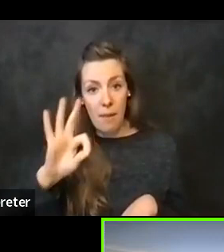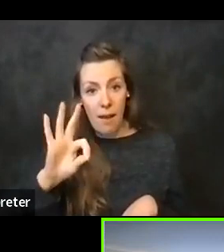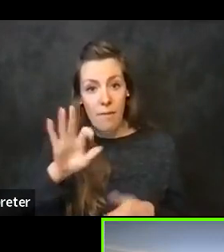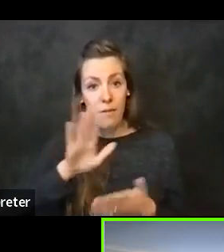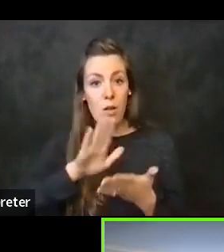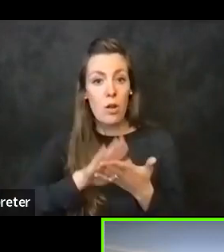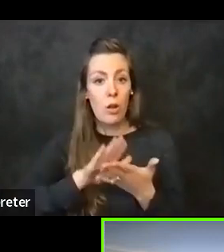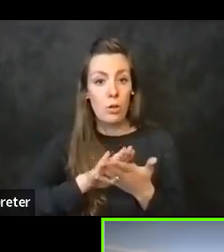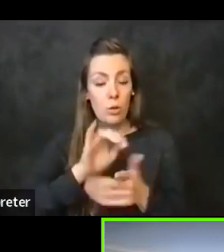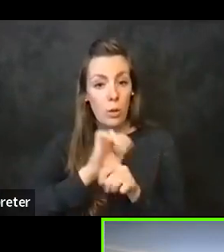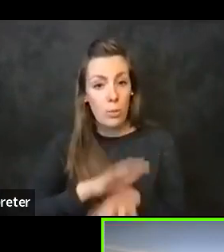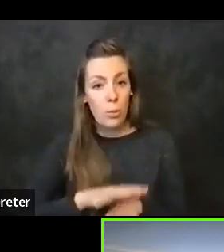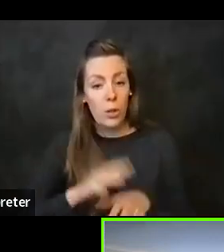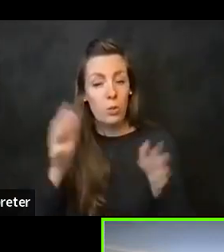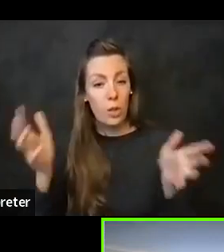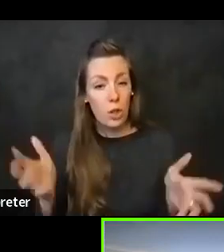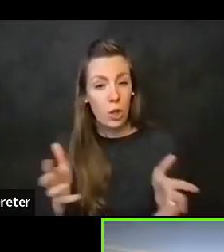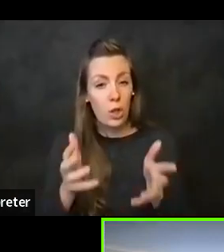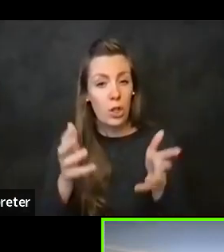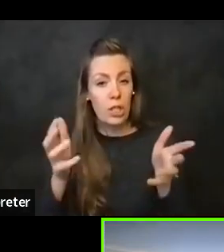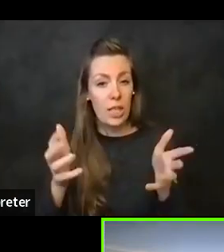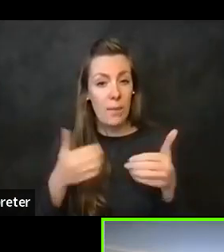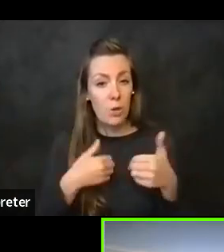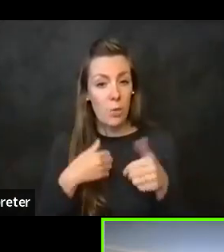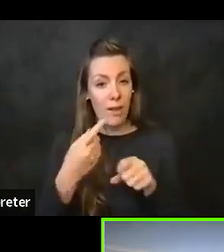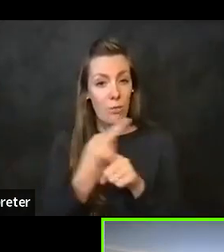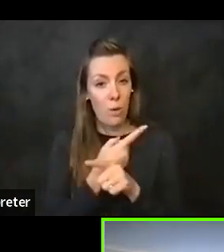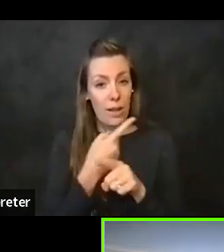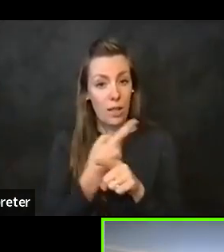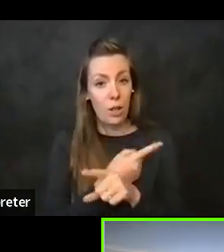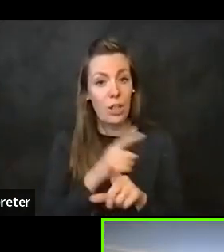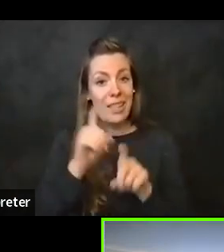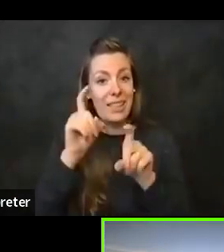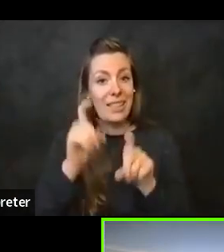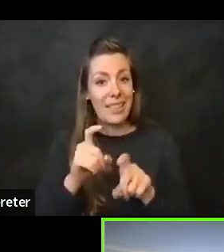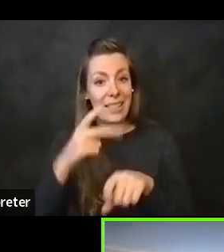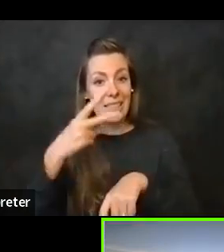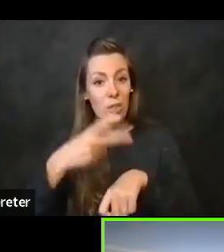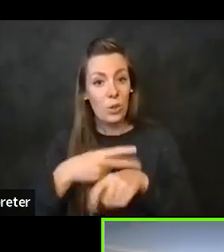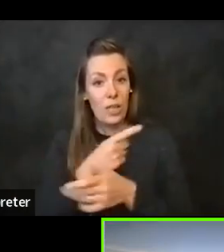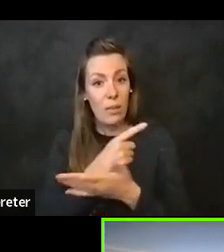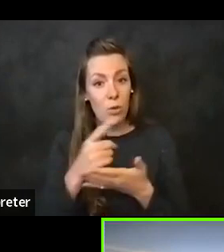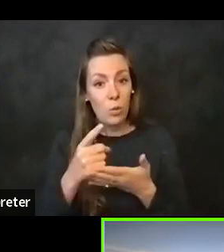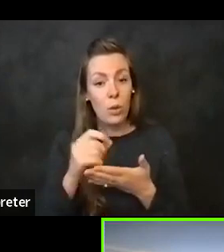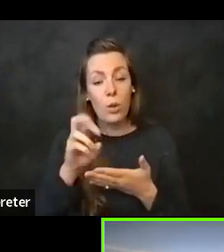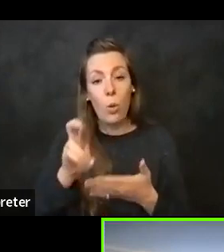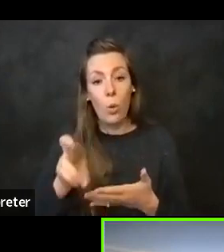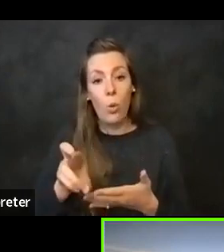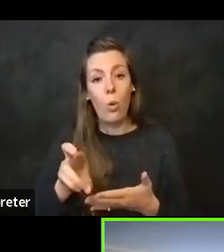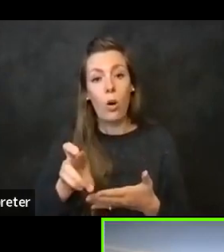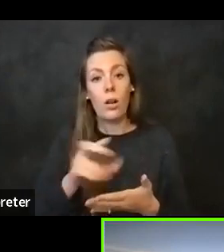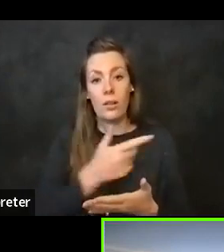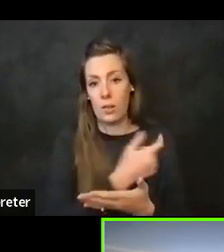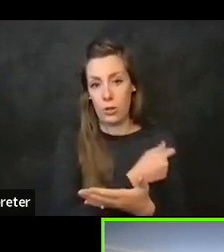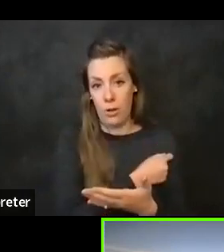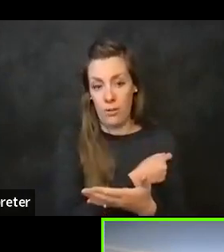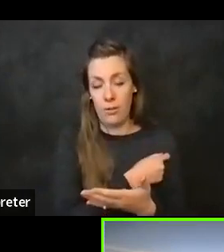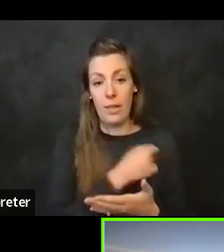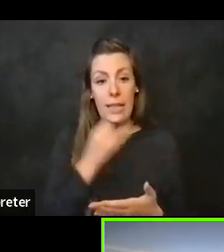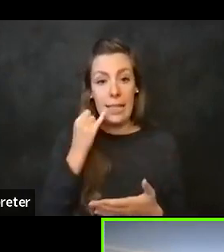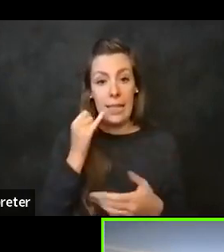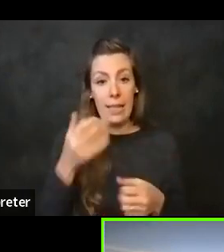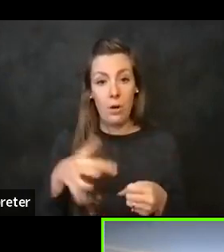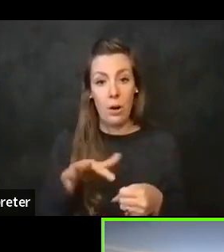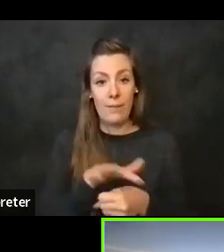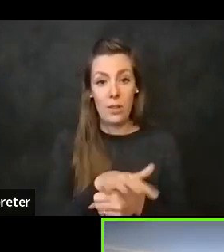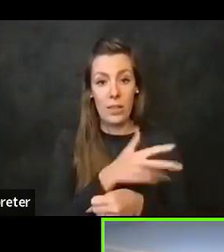booster shots or submit to regular testing at least 2 times a week. Getting fully vaccinated and getting